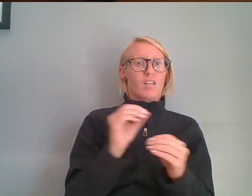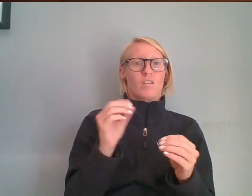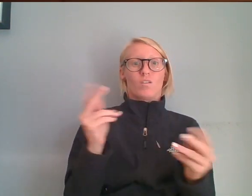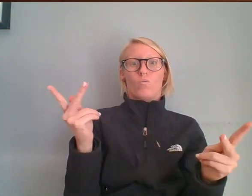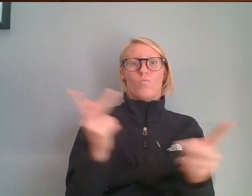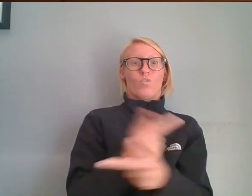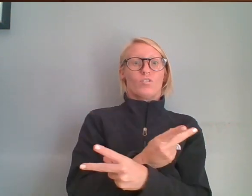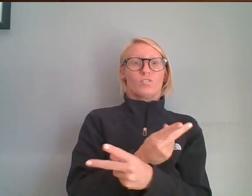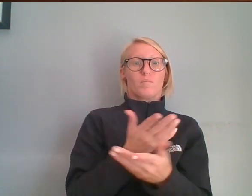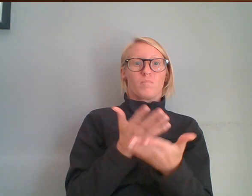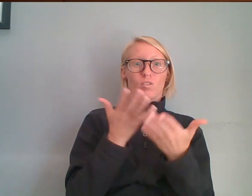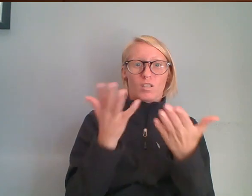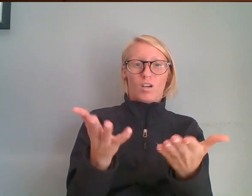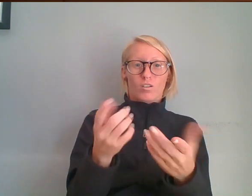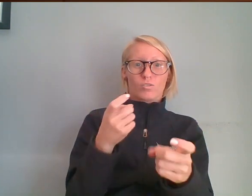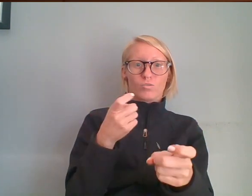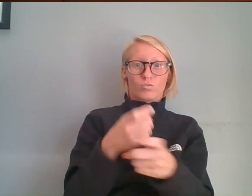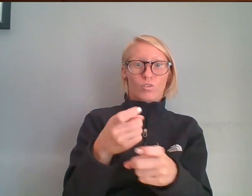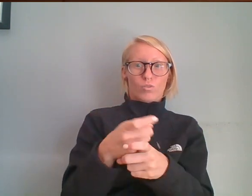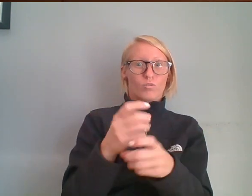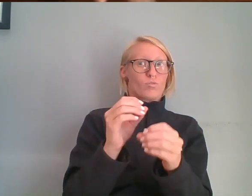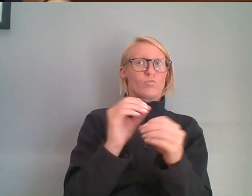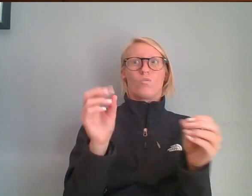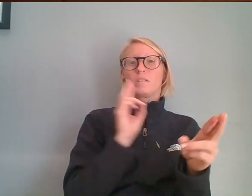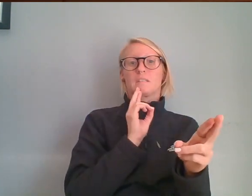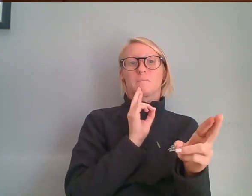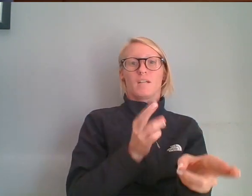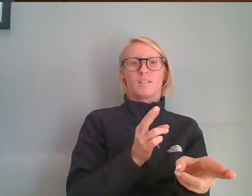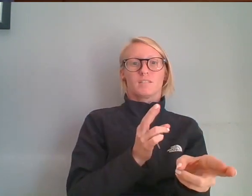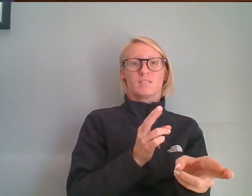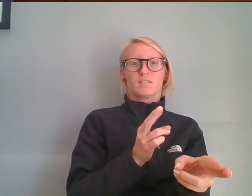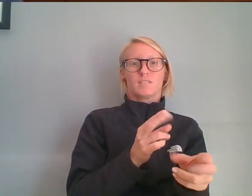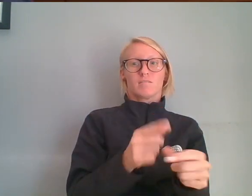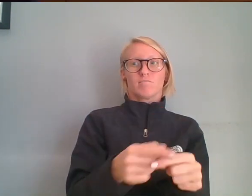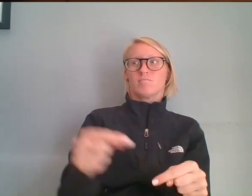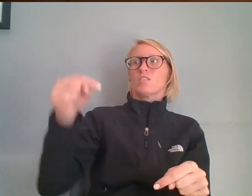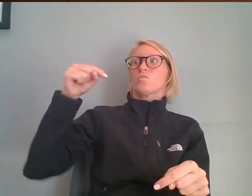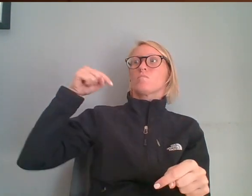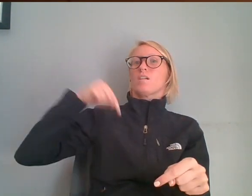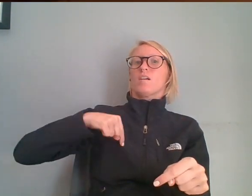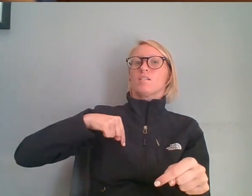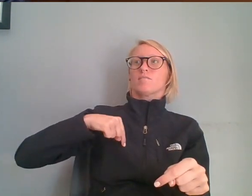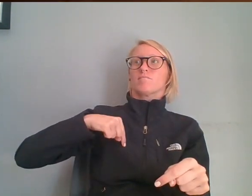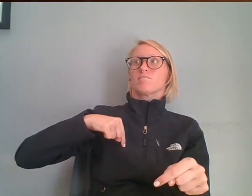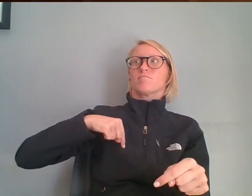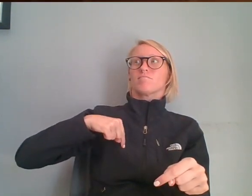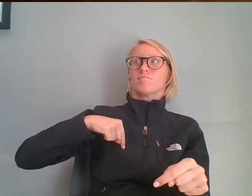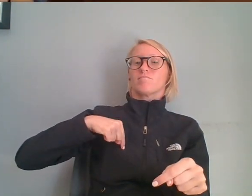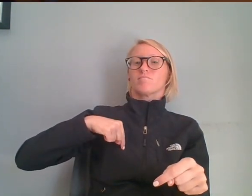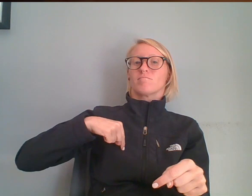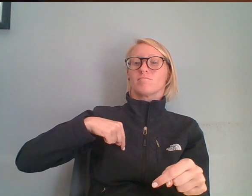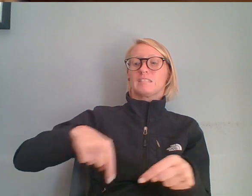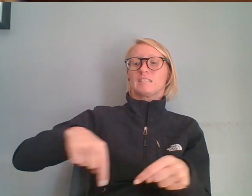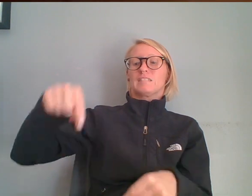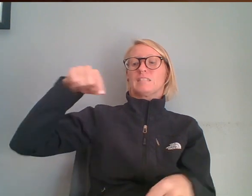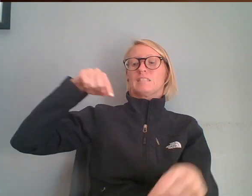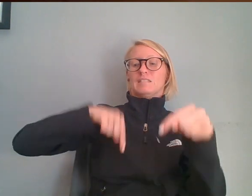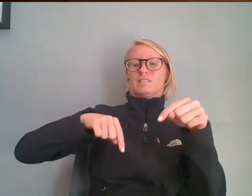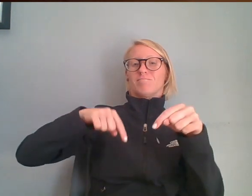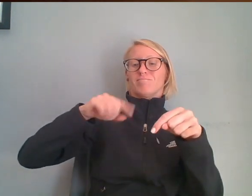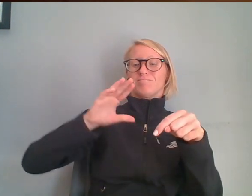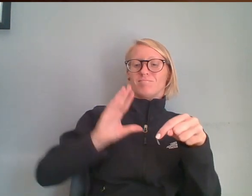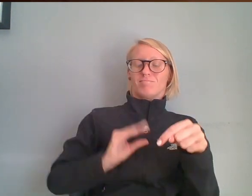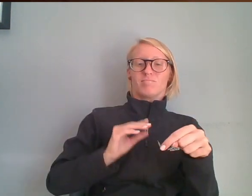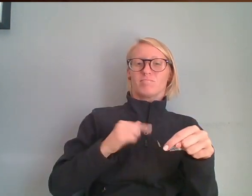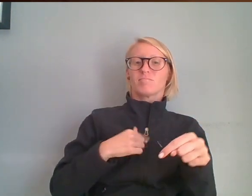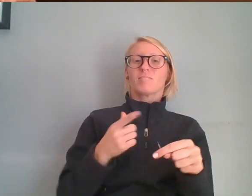putting out a joke and having no response. It actually sets you back farther than if you would have gotten, where you would have gotten if the joke would have